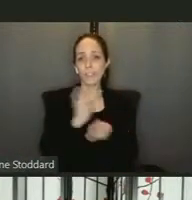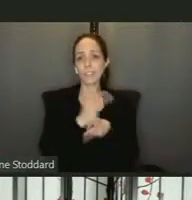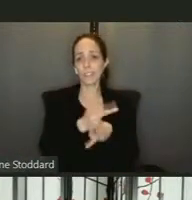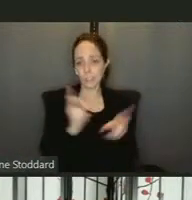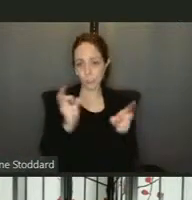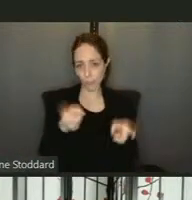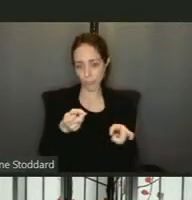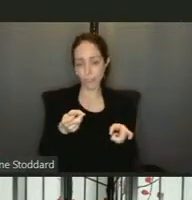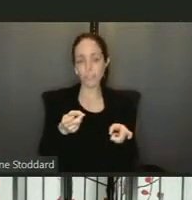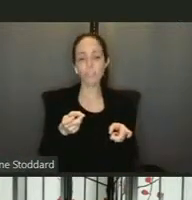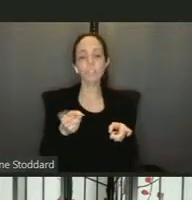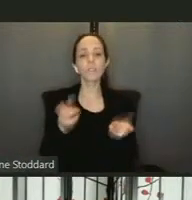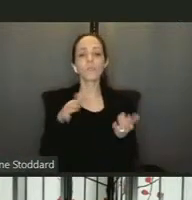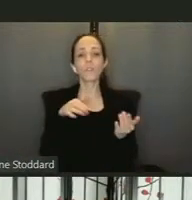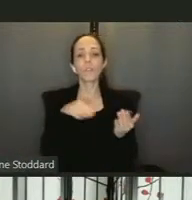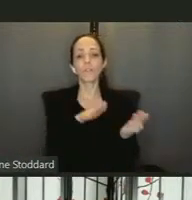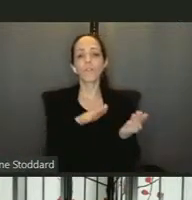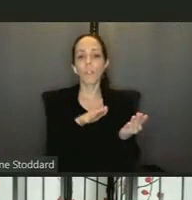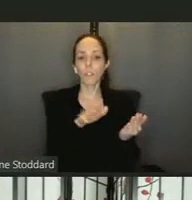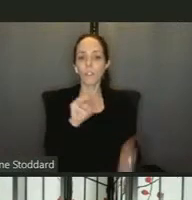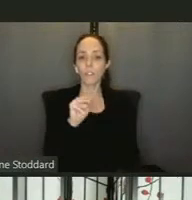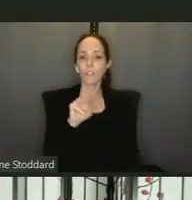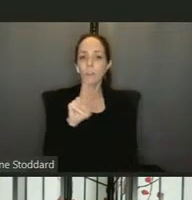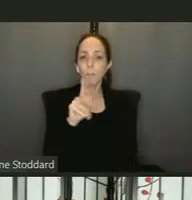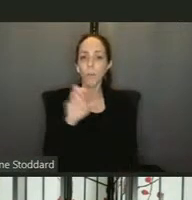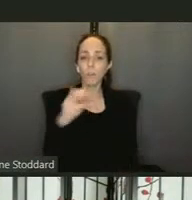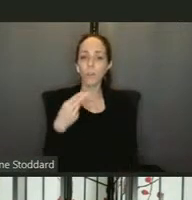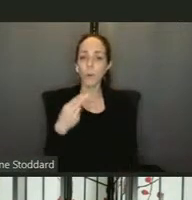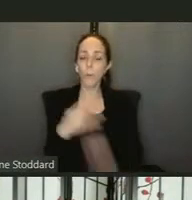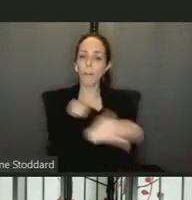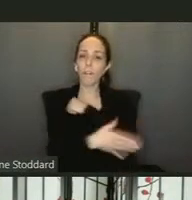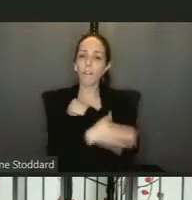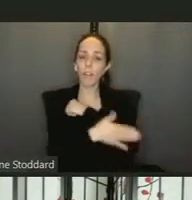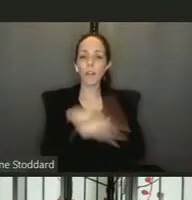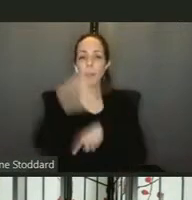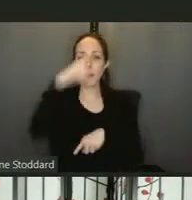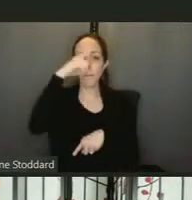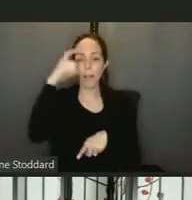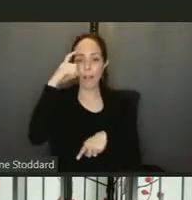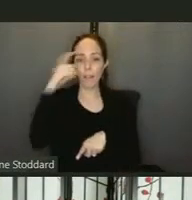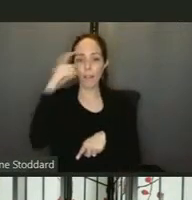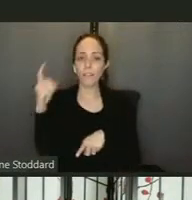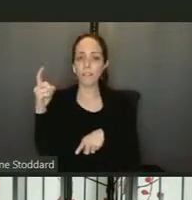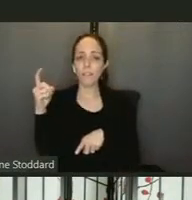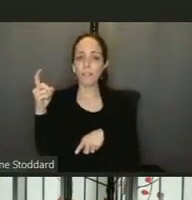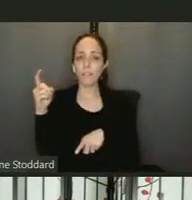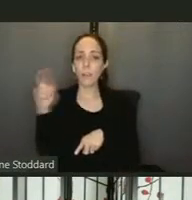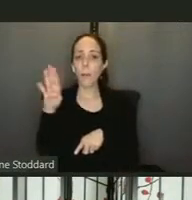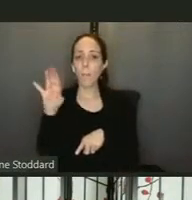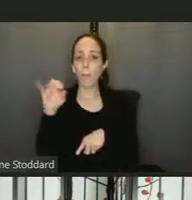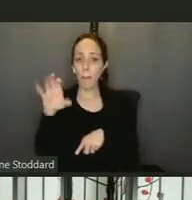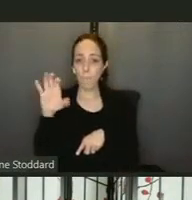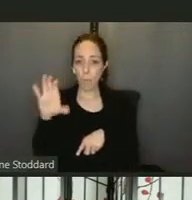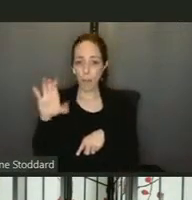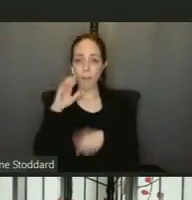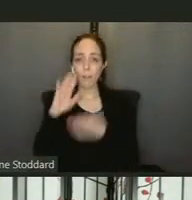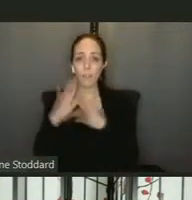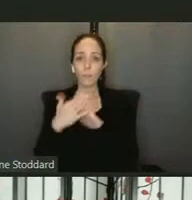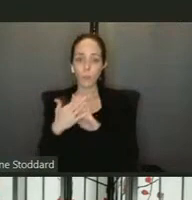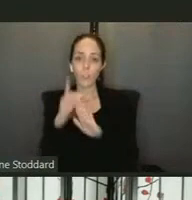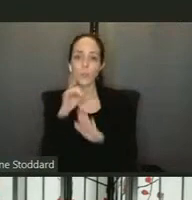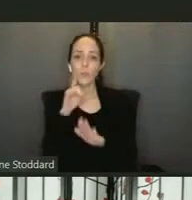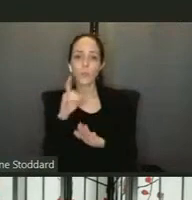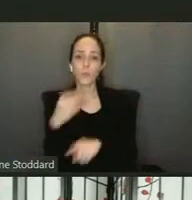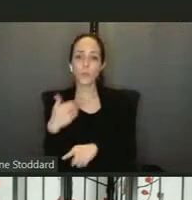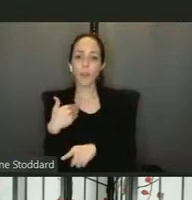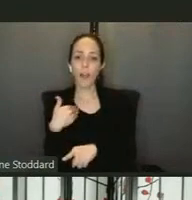to address Multnomah County's Black and African immigrants, the health disparities that exist around chronic disease.